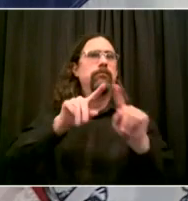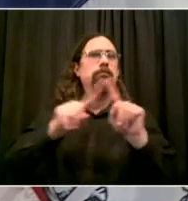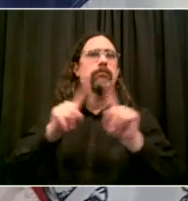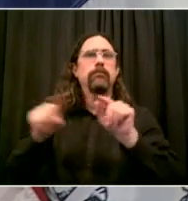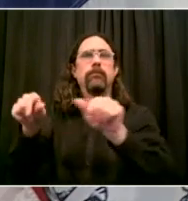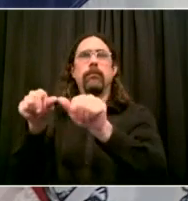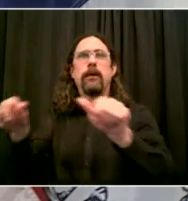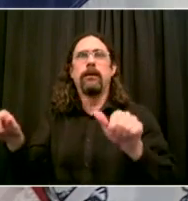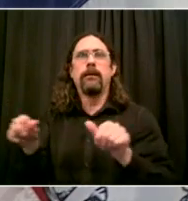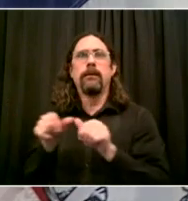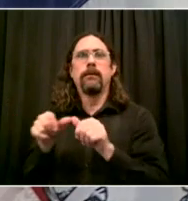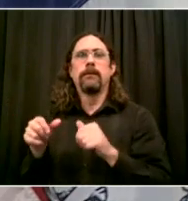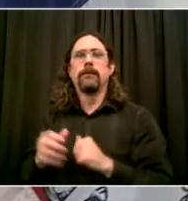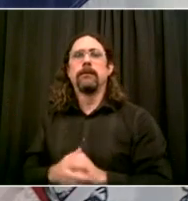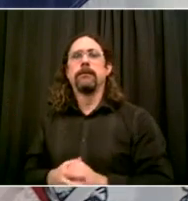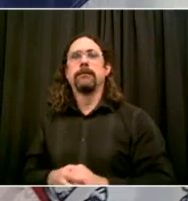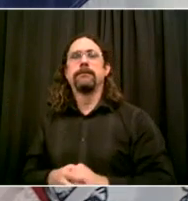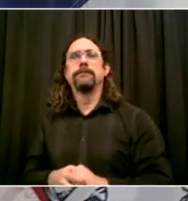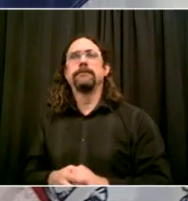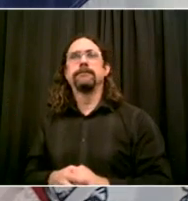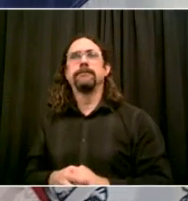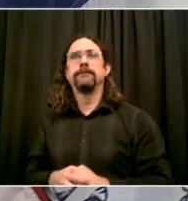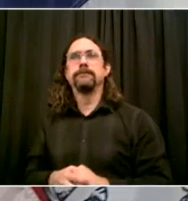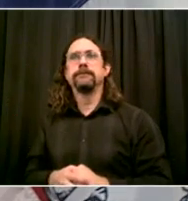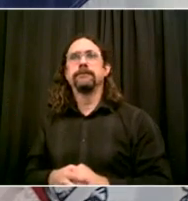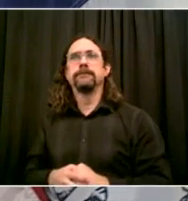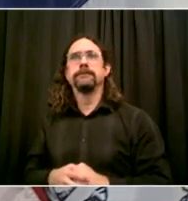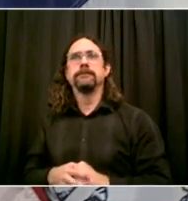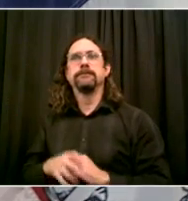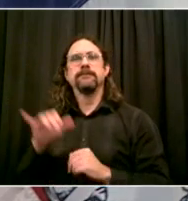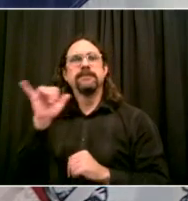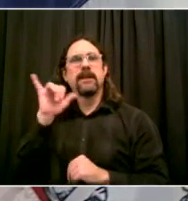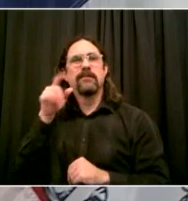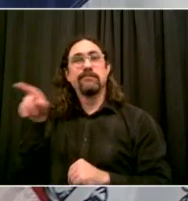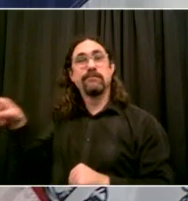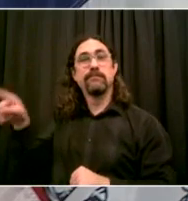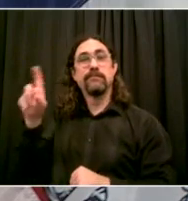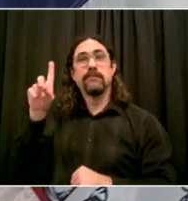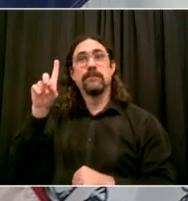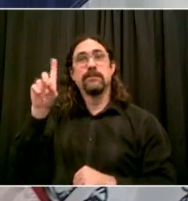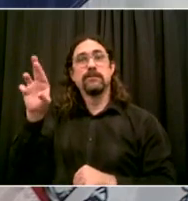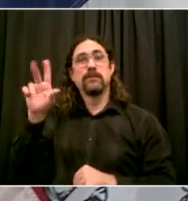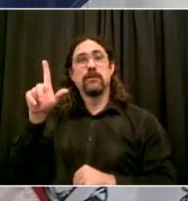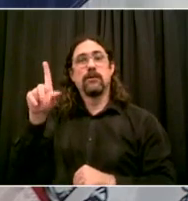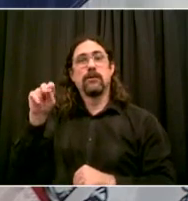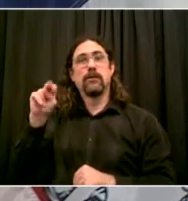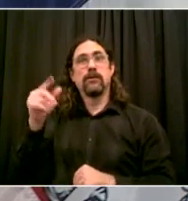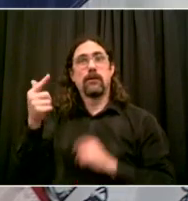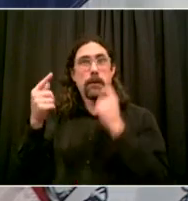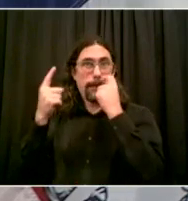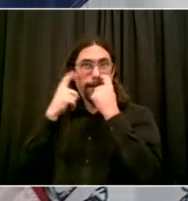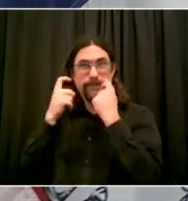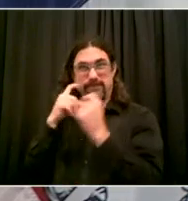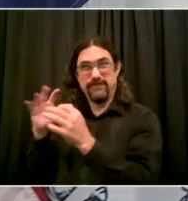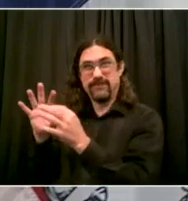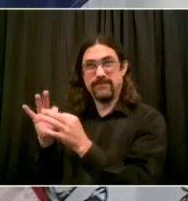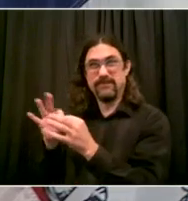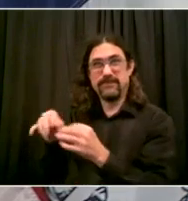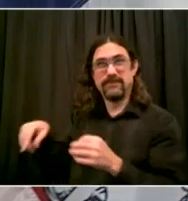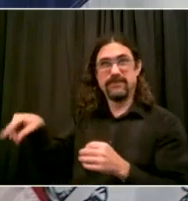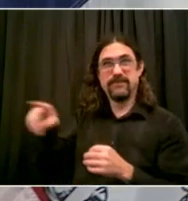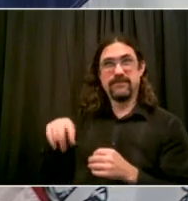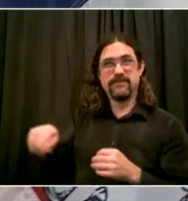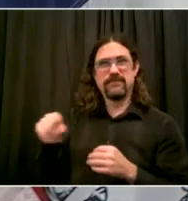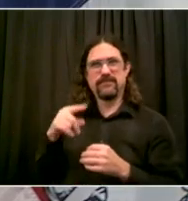been specific sites really driving a lot of our challenge. But we want to be